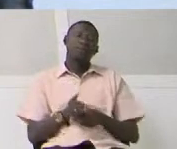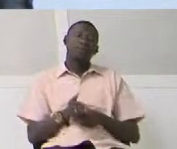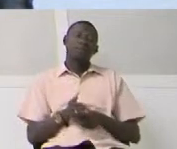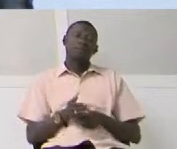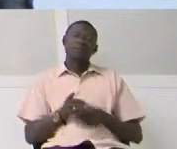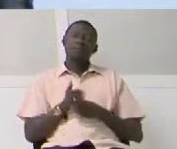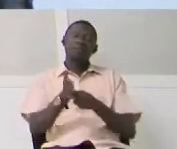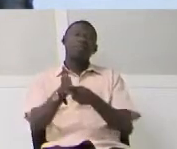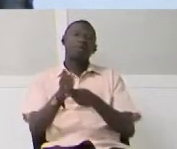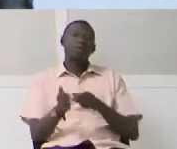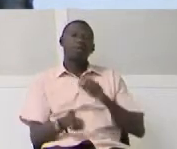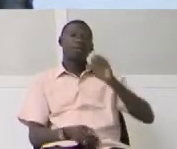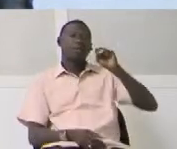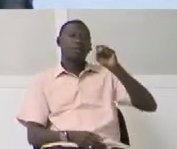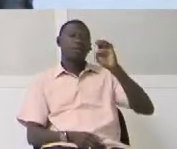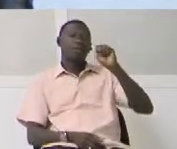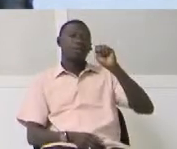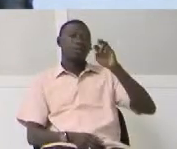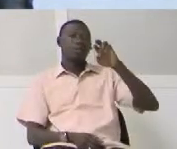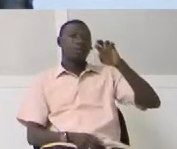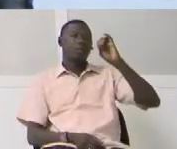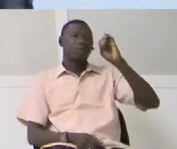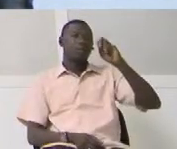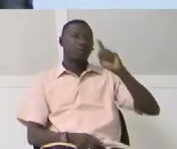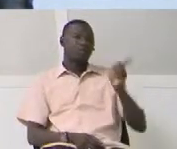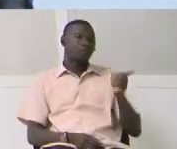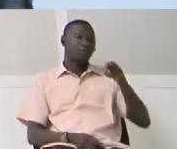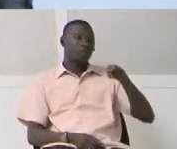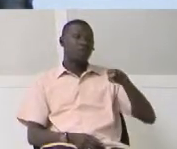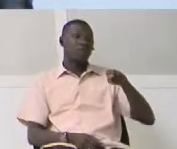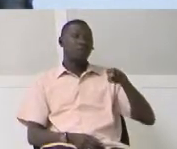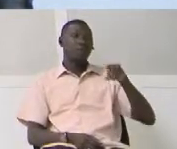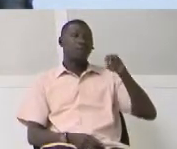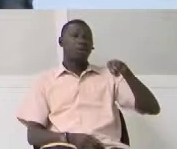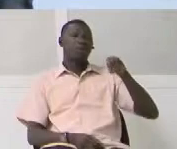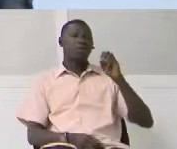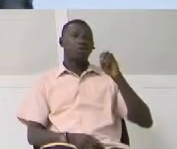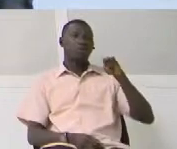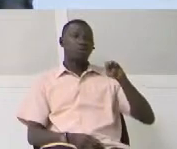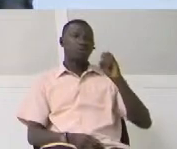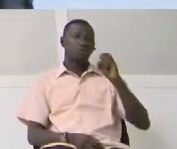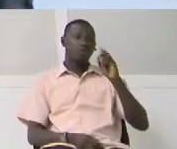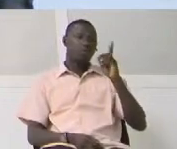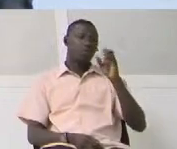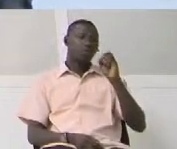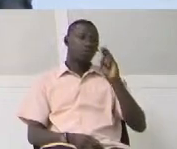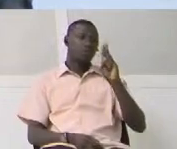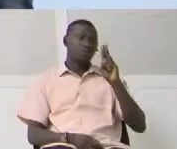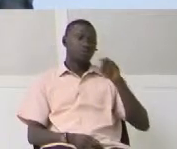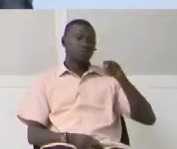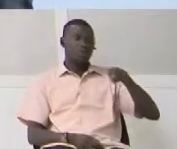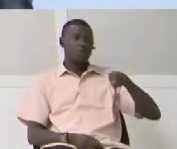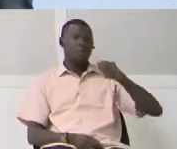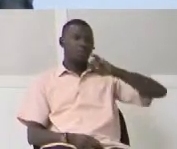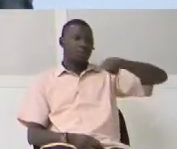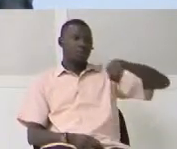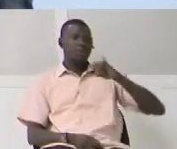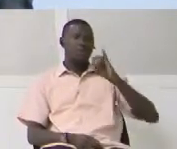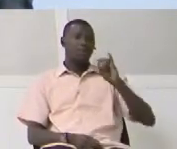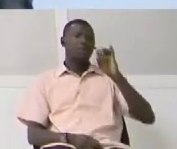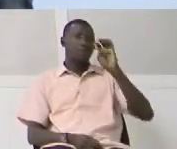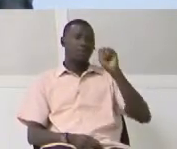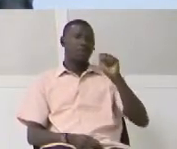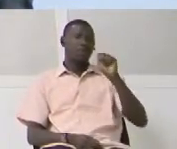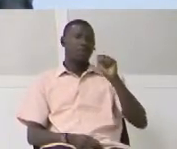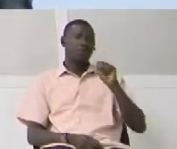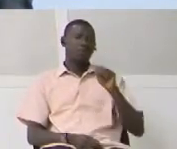Serigne Mamadou Ndiaye. Led by Serigne Mamadou Ndiaye. Suma tante mo call ma mo ne ma gay dañu wara ñu set